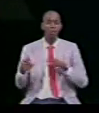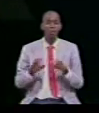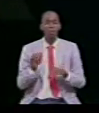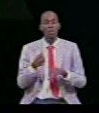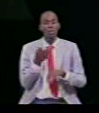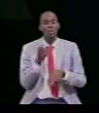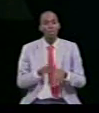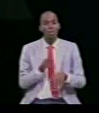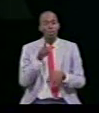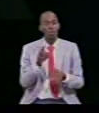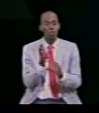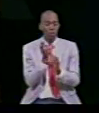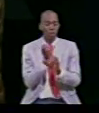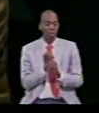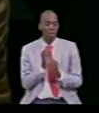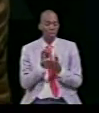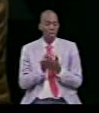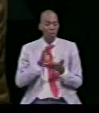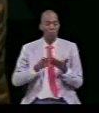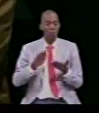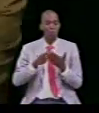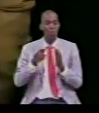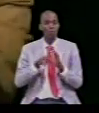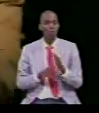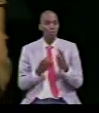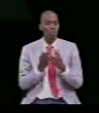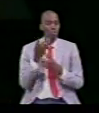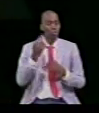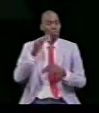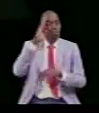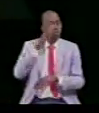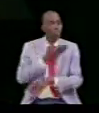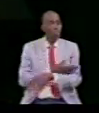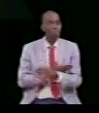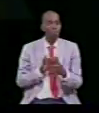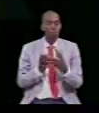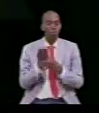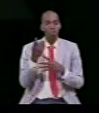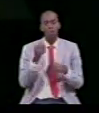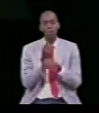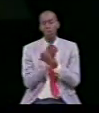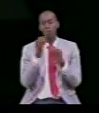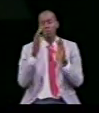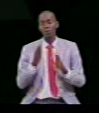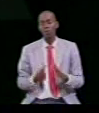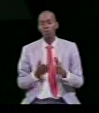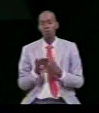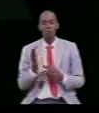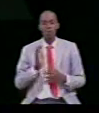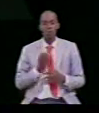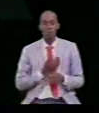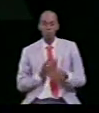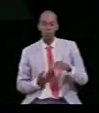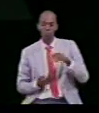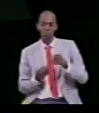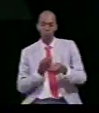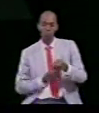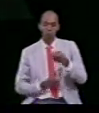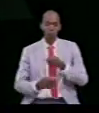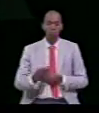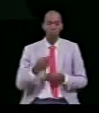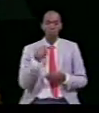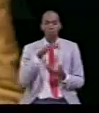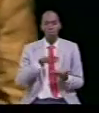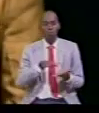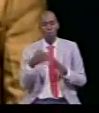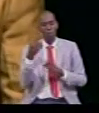that forgiveness through the Son, through the Savior, through our substitute who died for